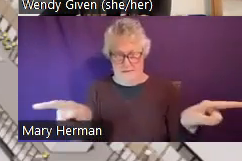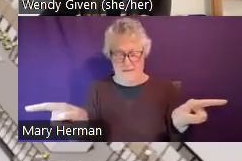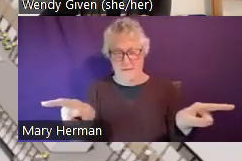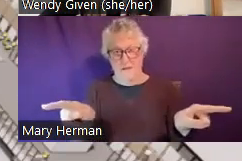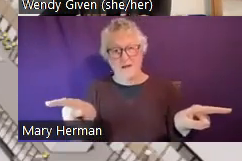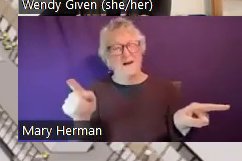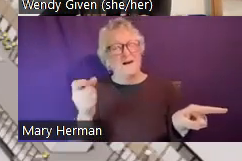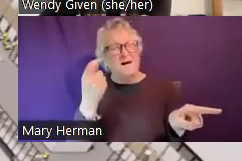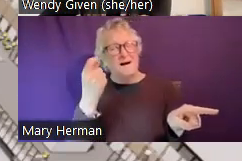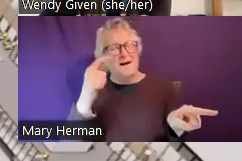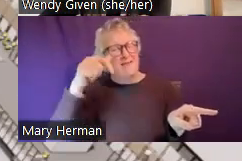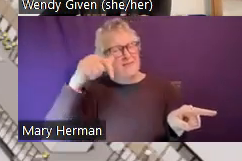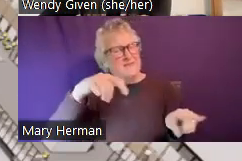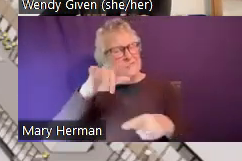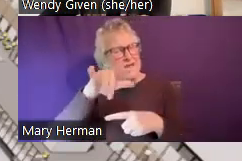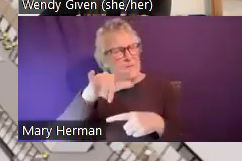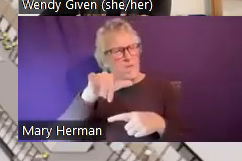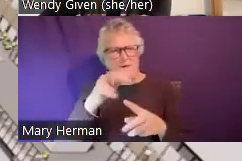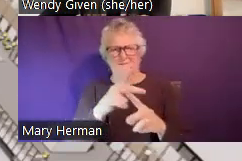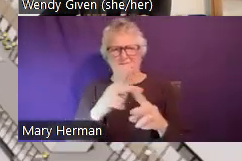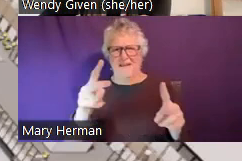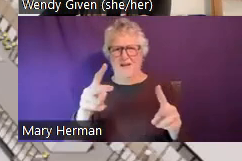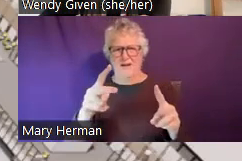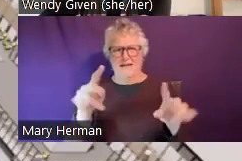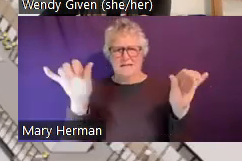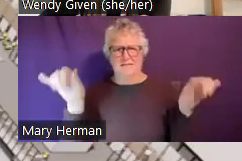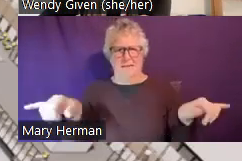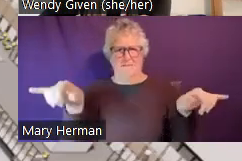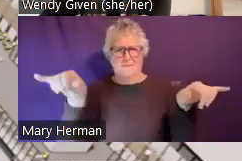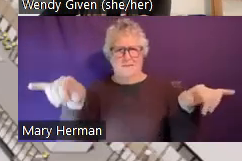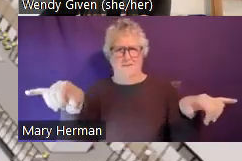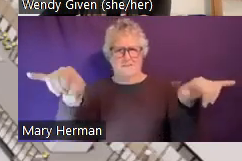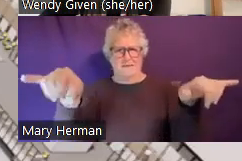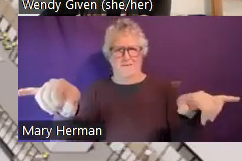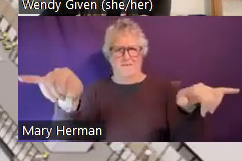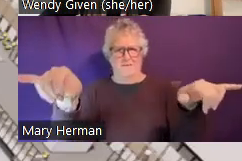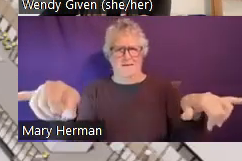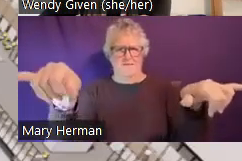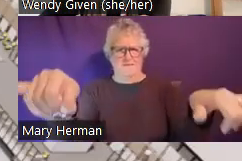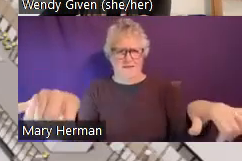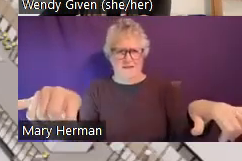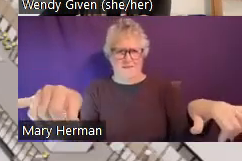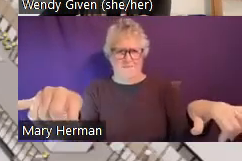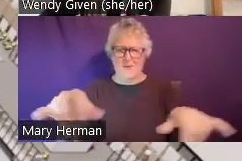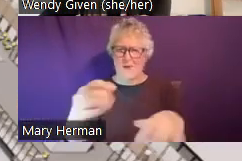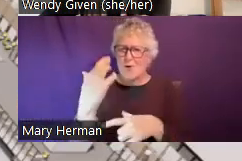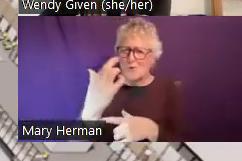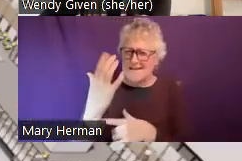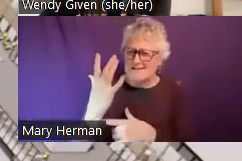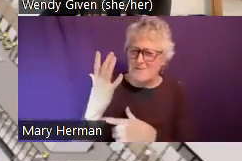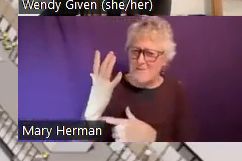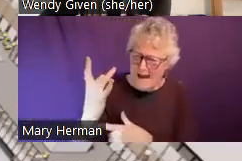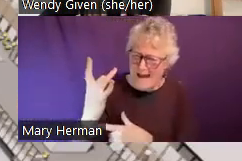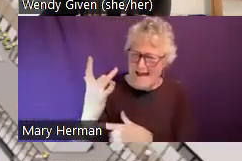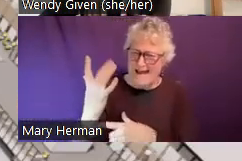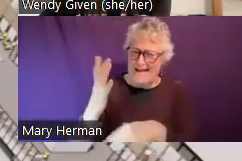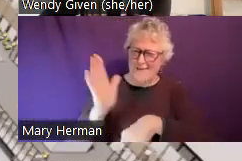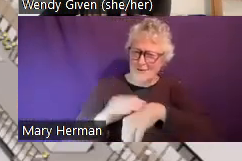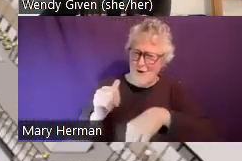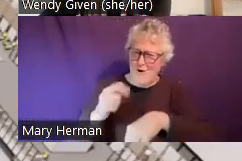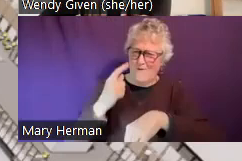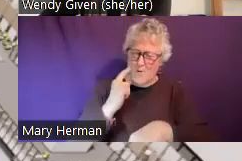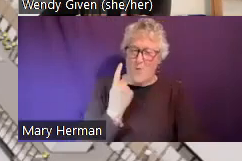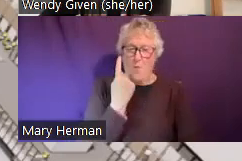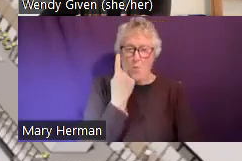very symmetrical, which is why there's a call for a single artist to do these two artworks that we see as